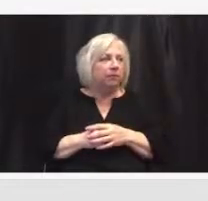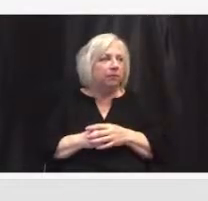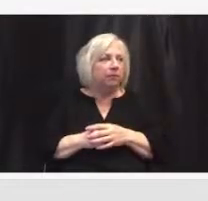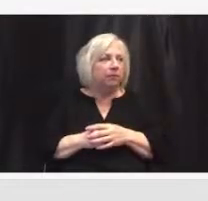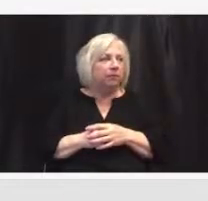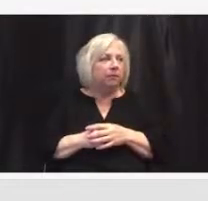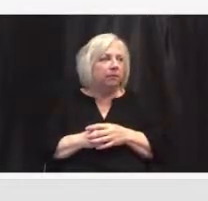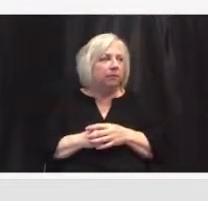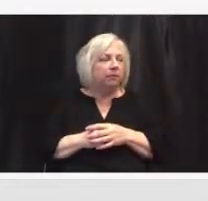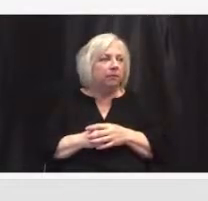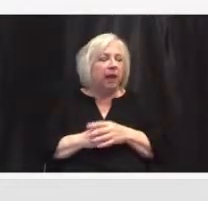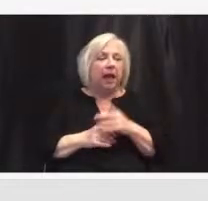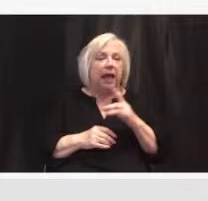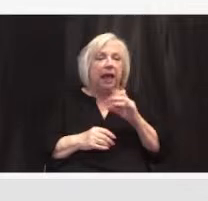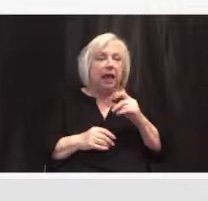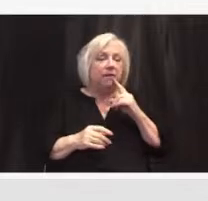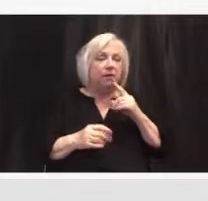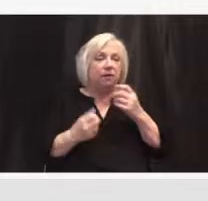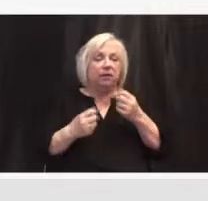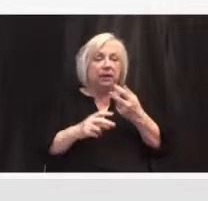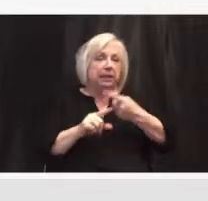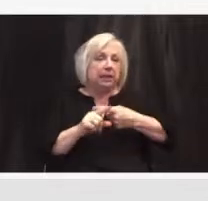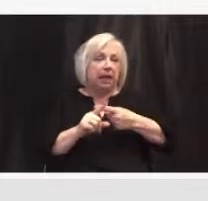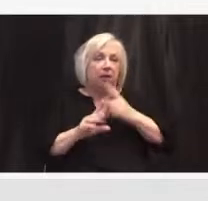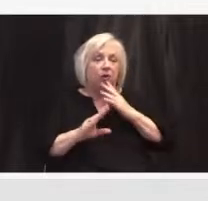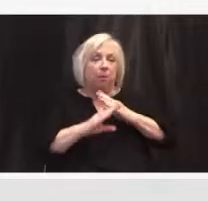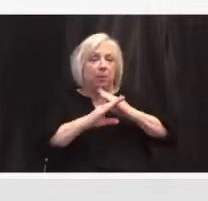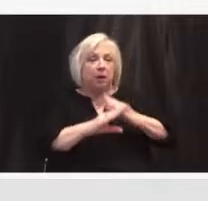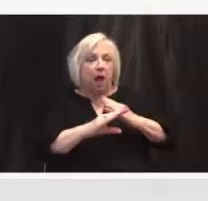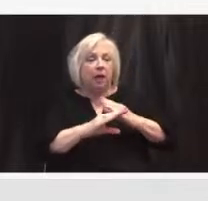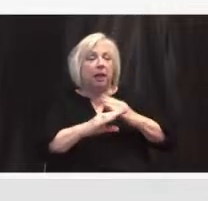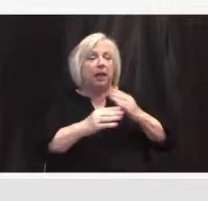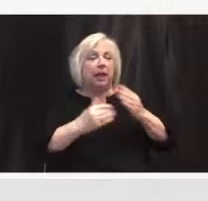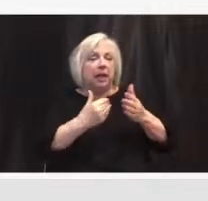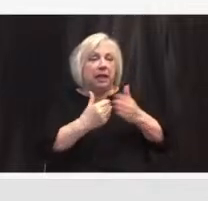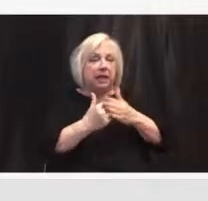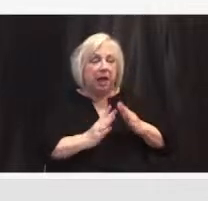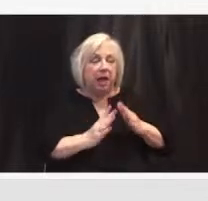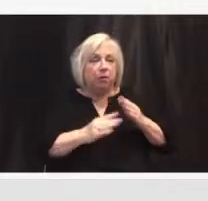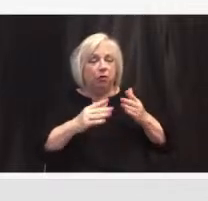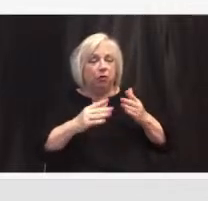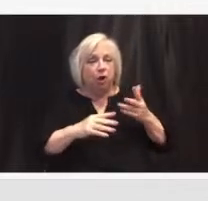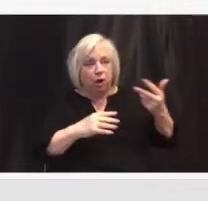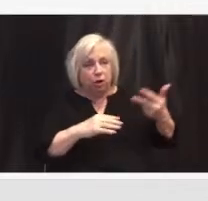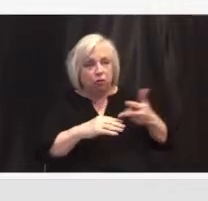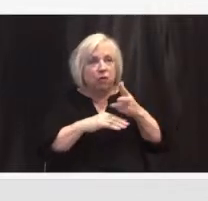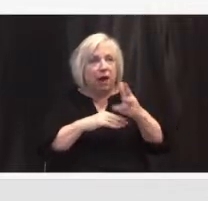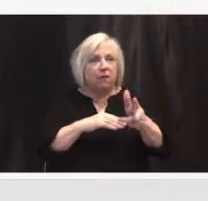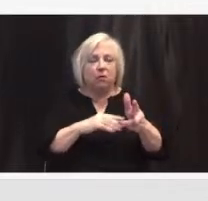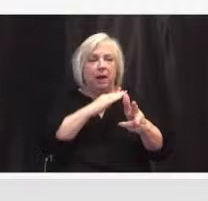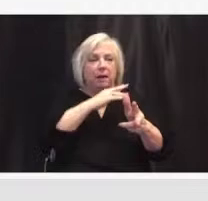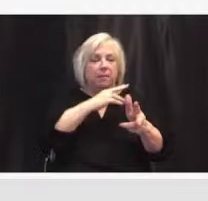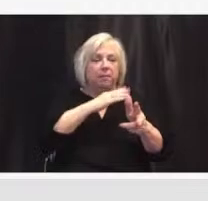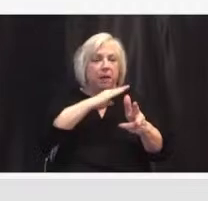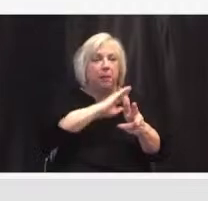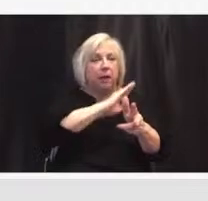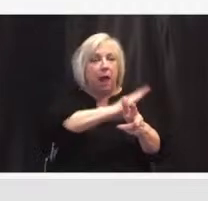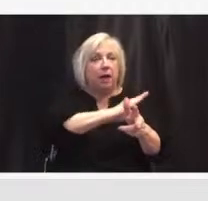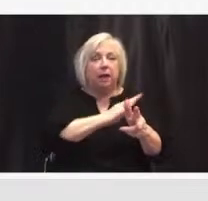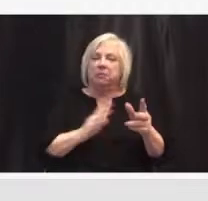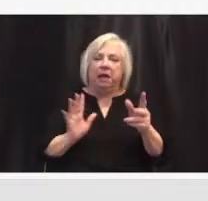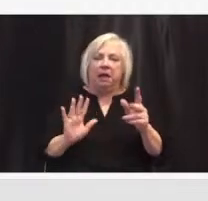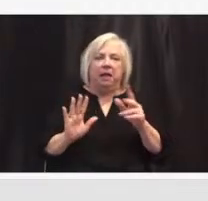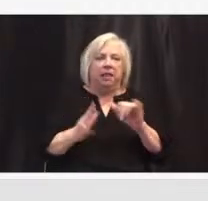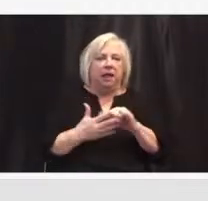neighbors' driveways being blocked, I don't feel that's acceptable at any time ever, as well as the alleyway. I am aware that there have been